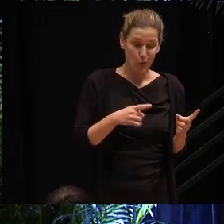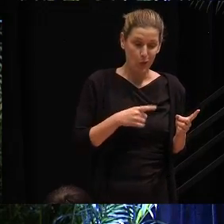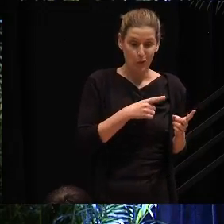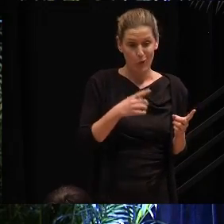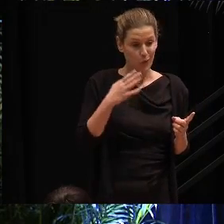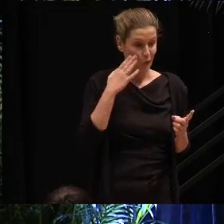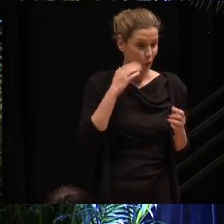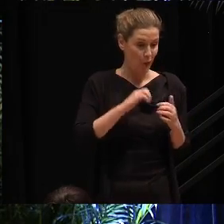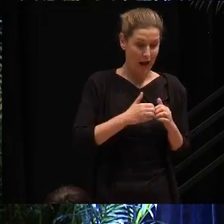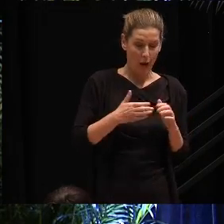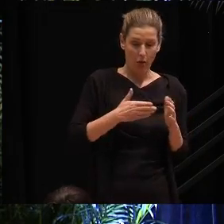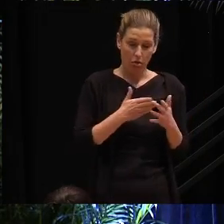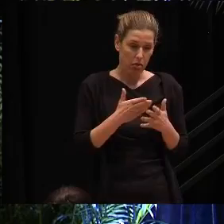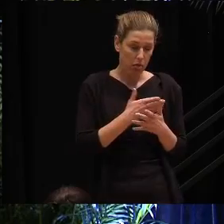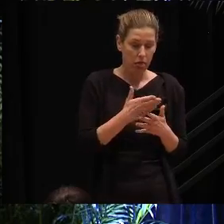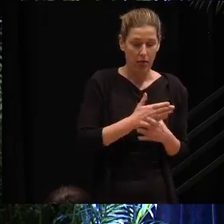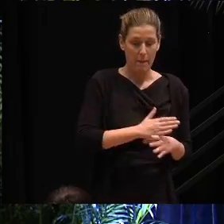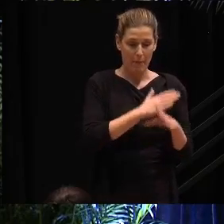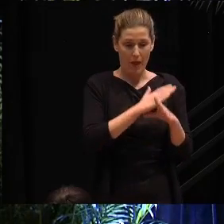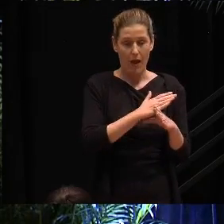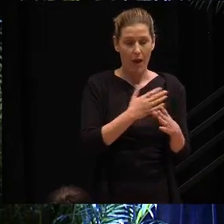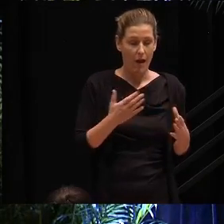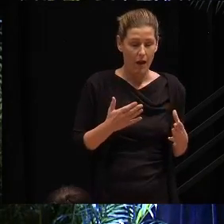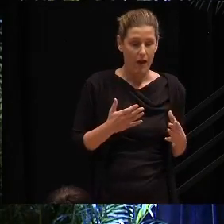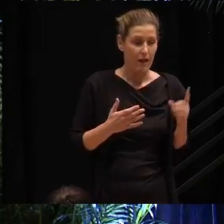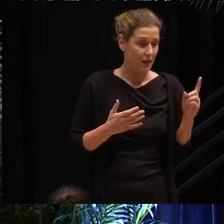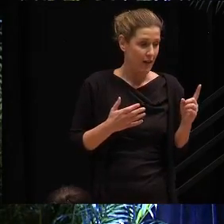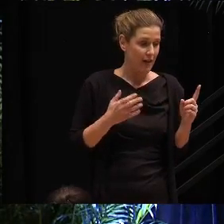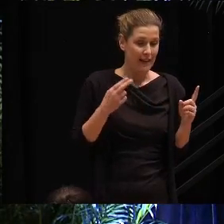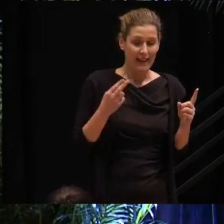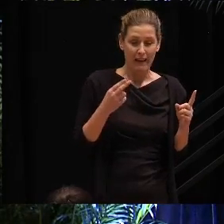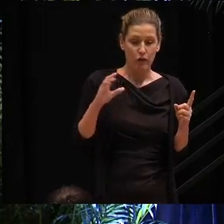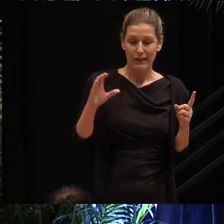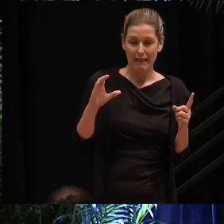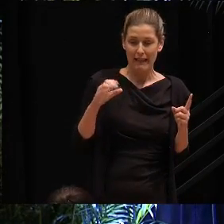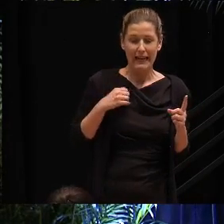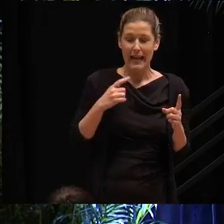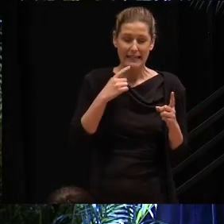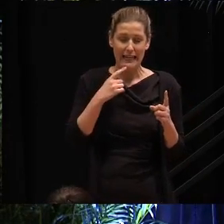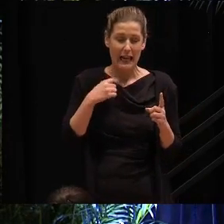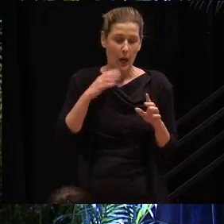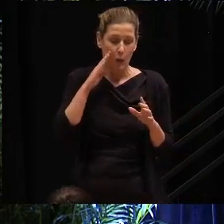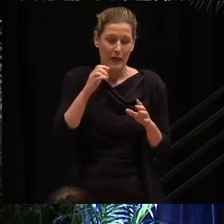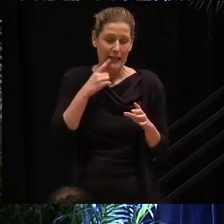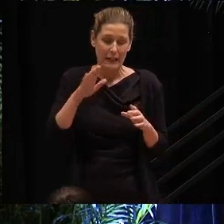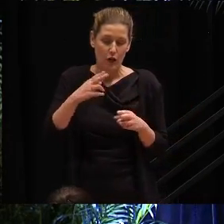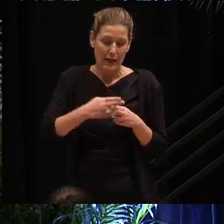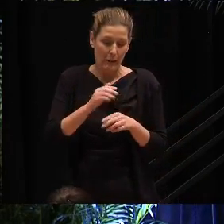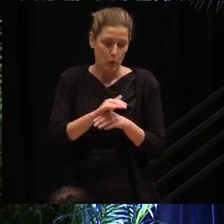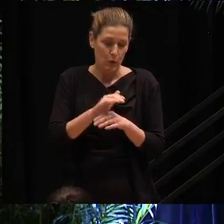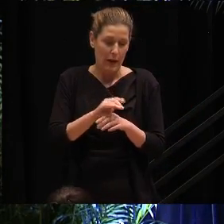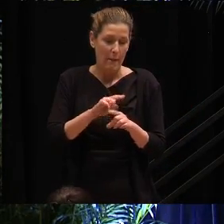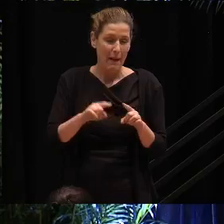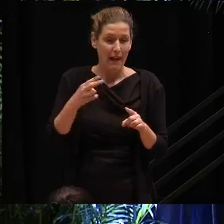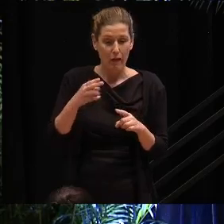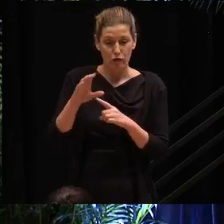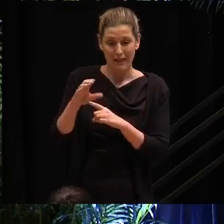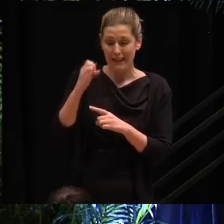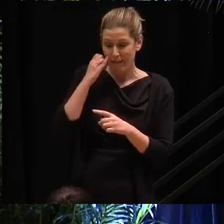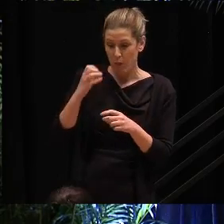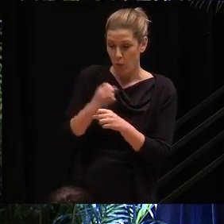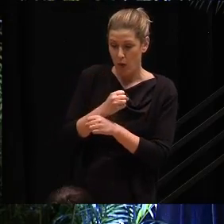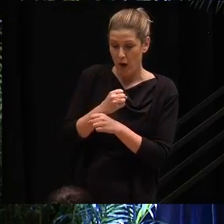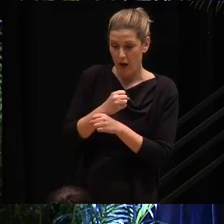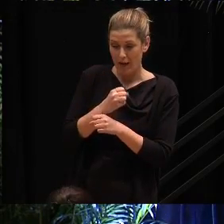won. maneuver it. That's the whole thing. If Hillary Clinton had won, I thought that I would not say the name tonight. I'm sorry, I'm the first one to say it. But had Hillary Clinton